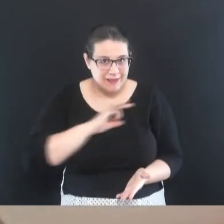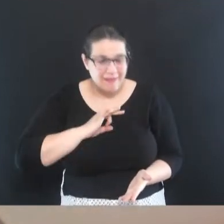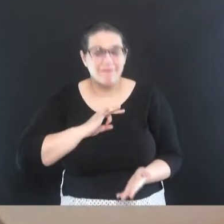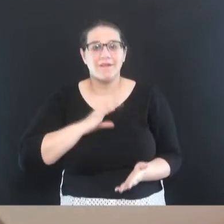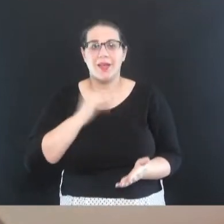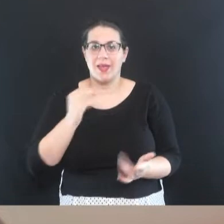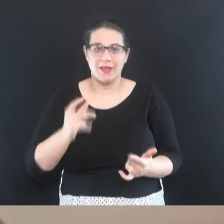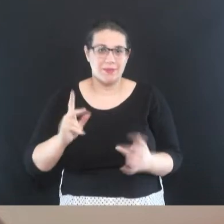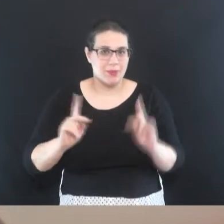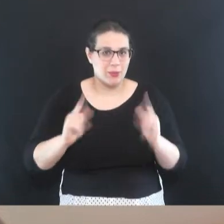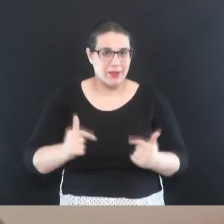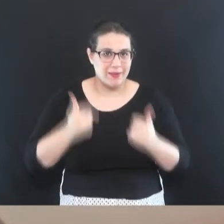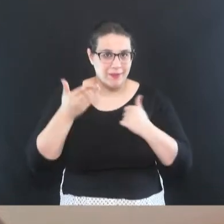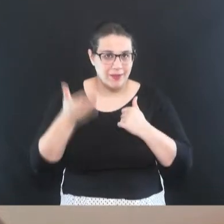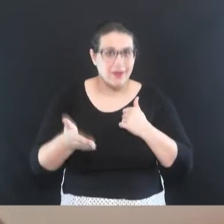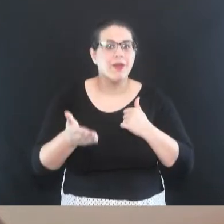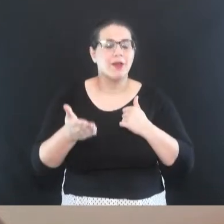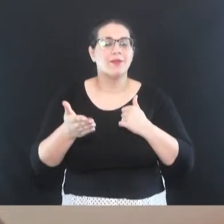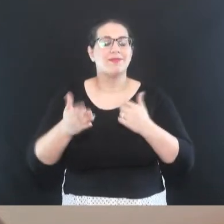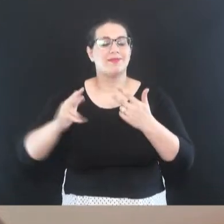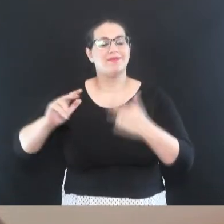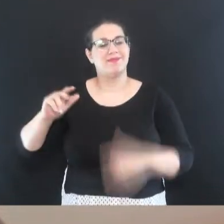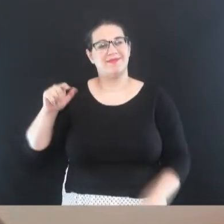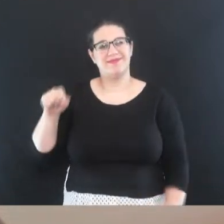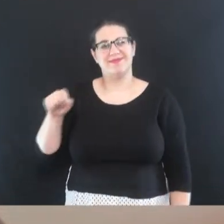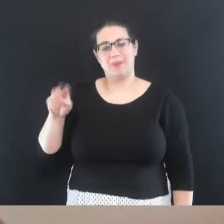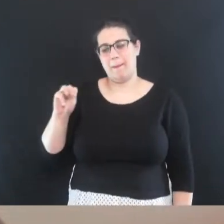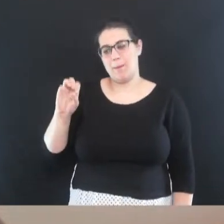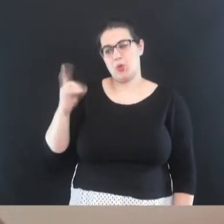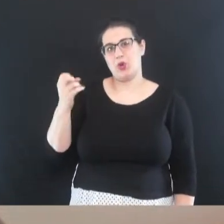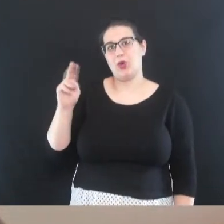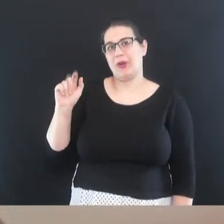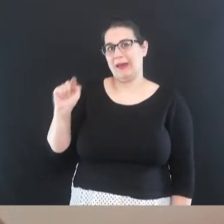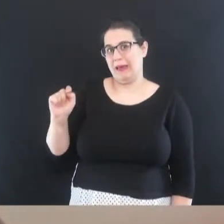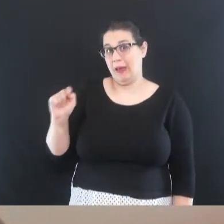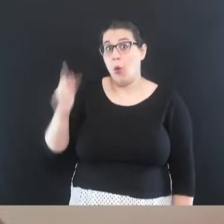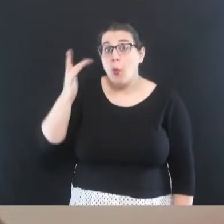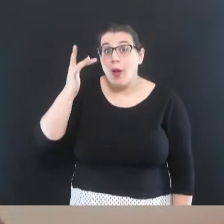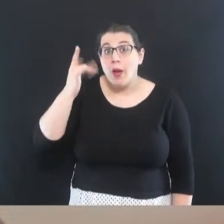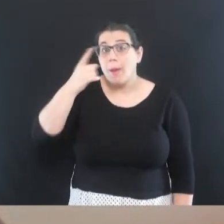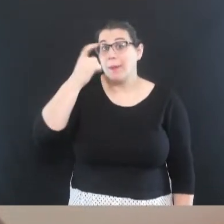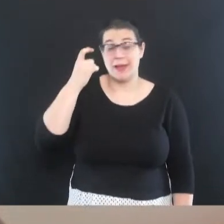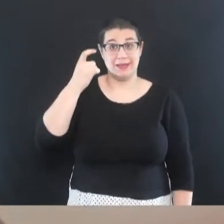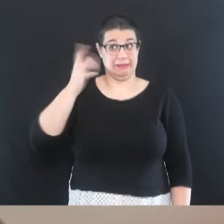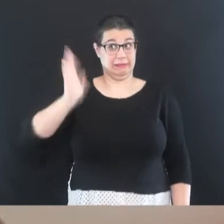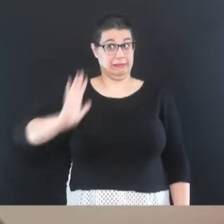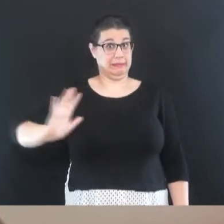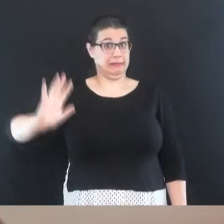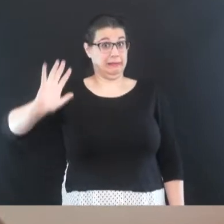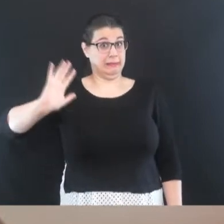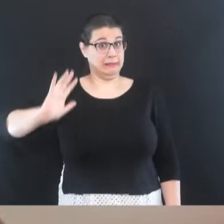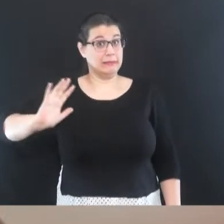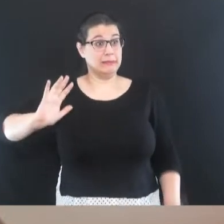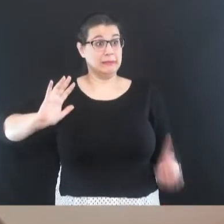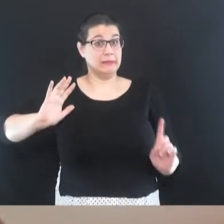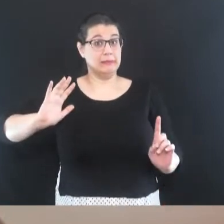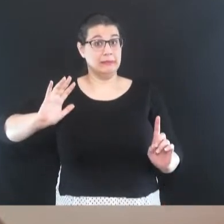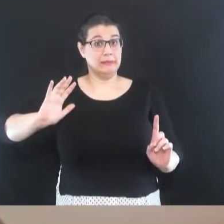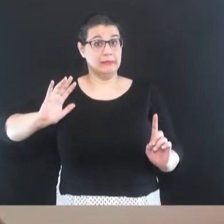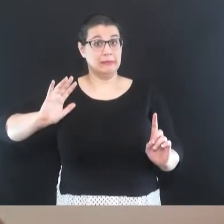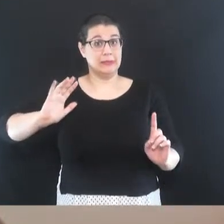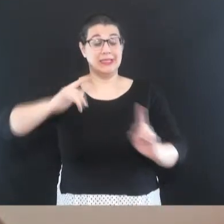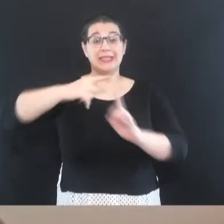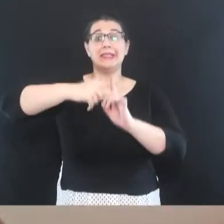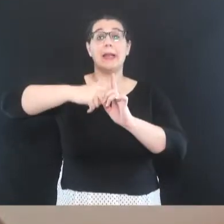facilities were given the Moderna dose, as you remember, because at the time, with the temperature